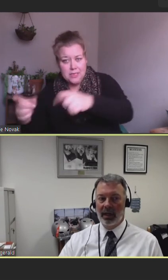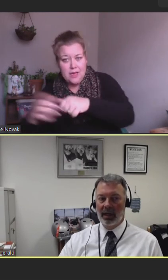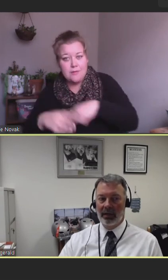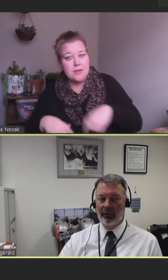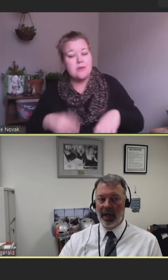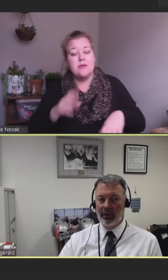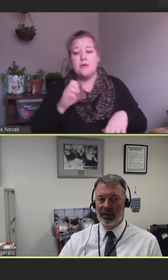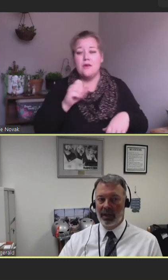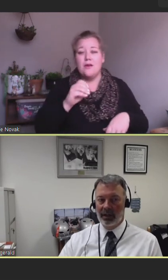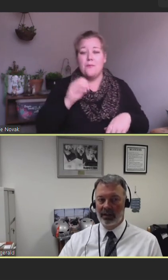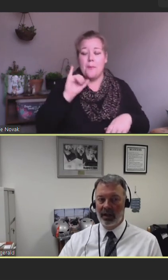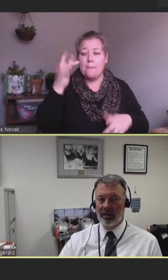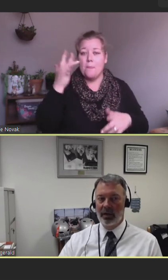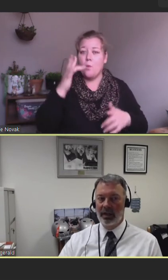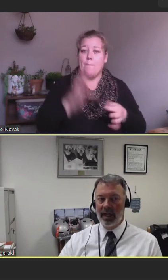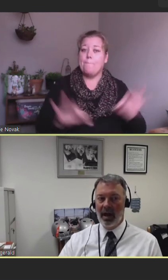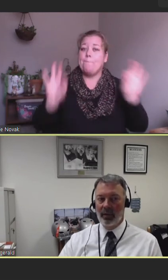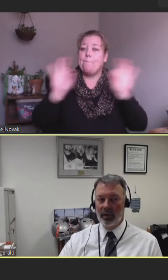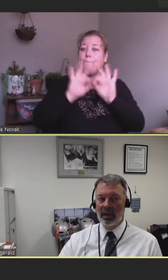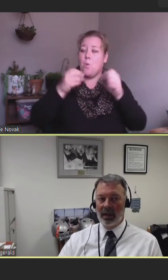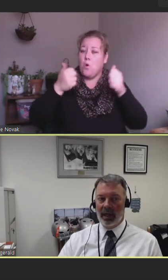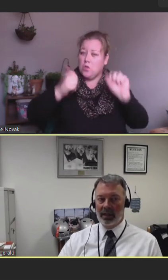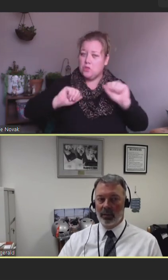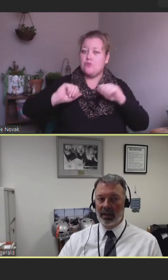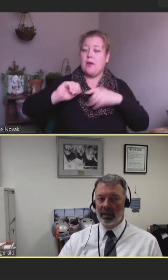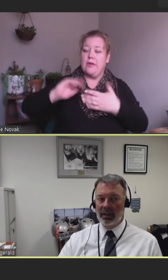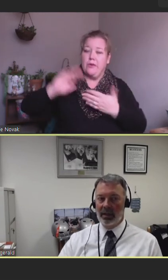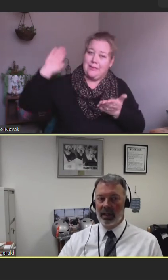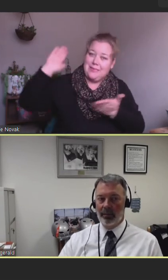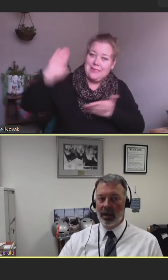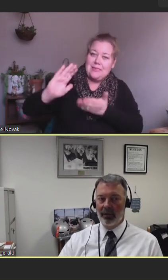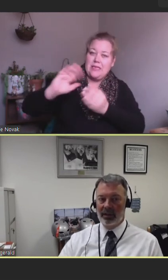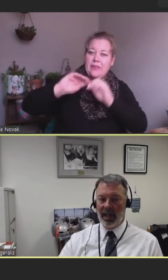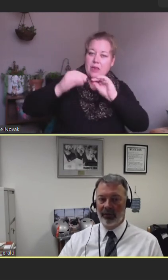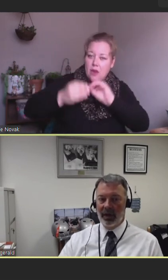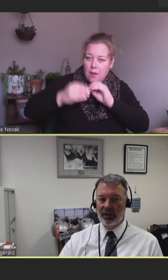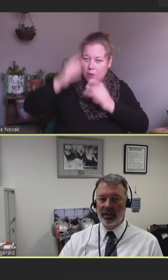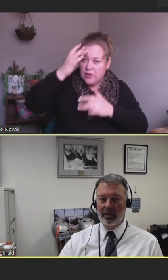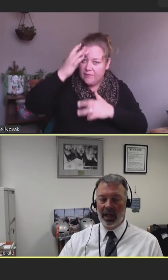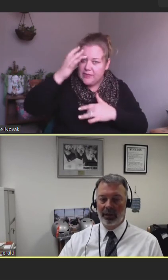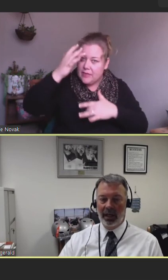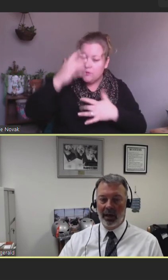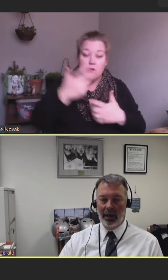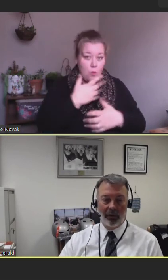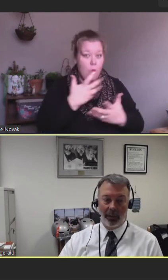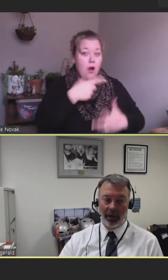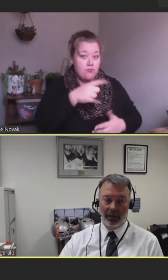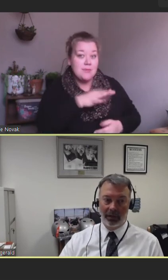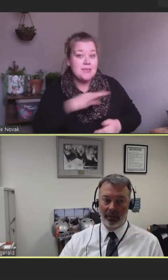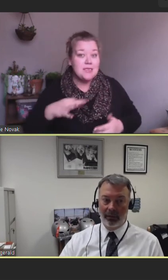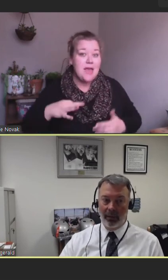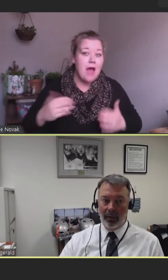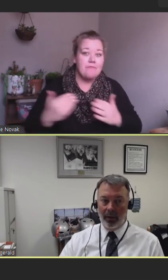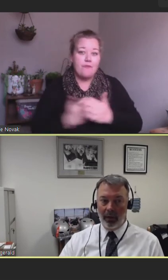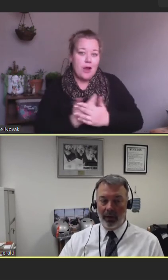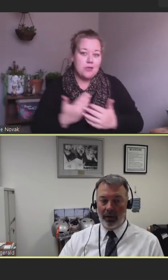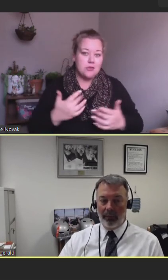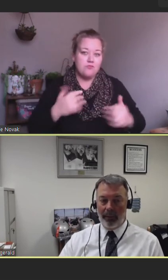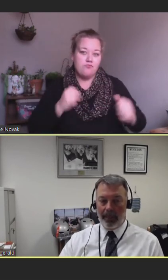of virus and illness in our community down so we can, keep all of our staff fresh and able to care for patients.